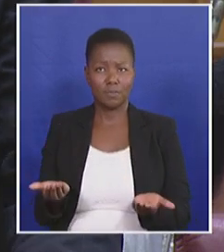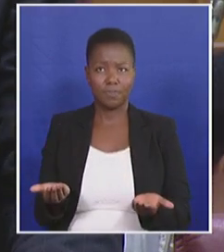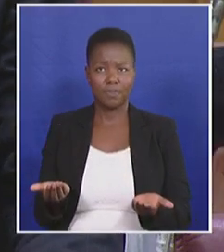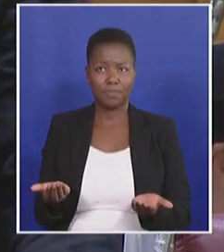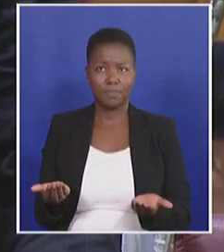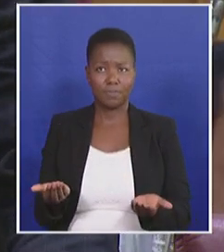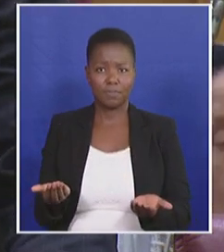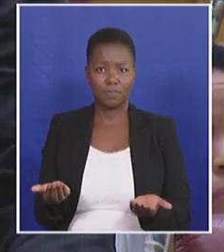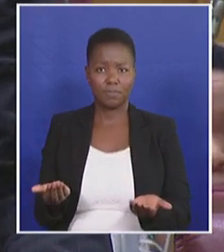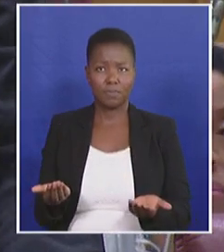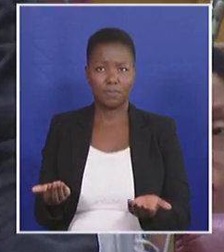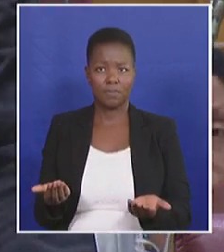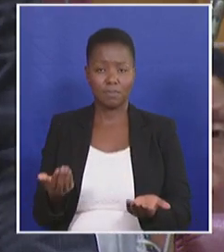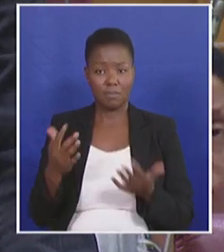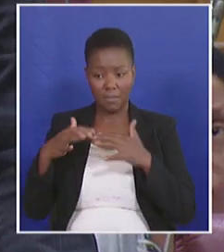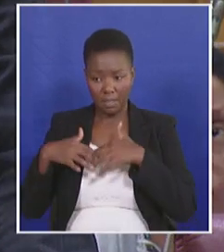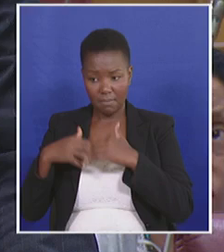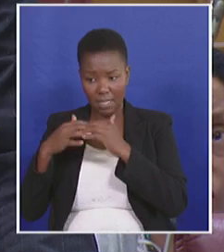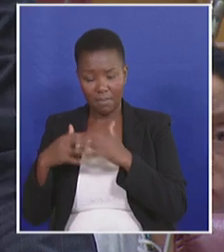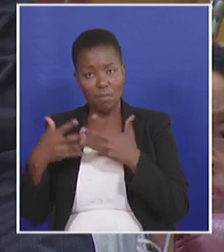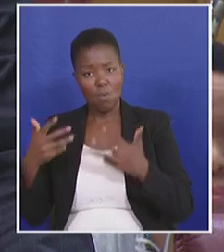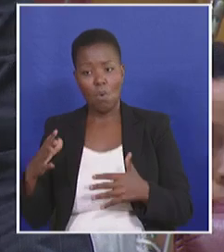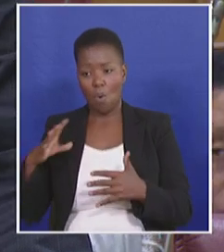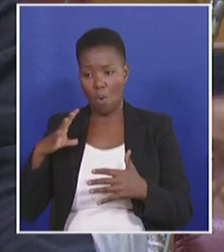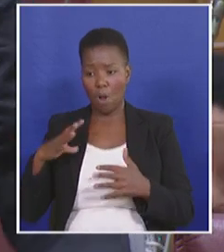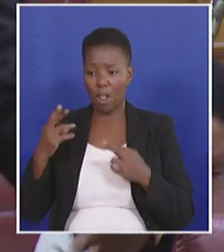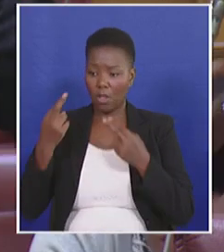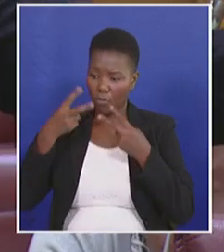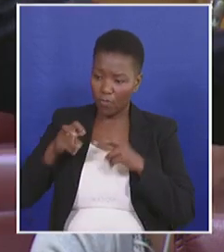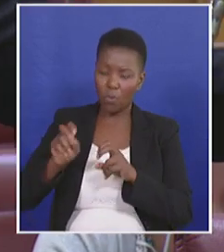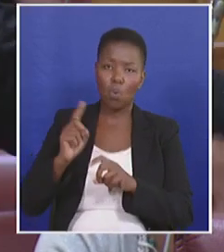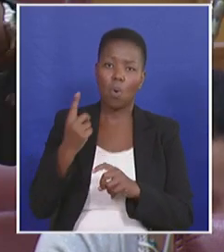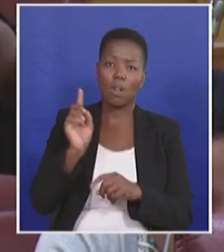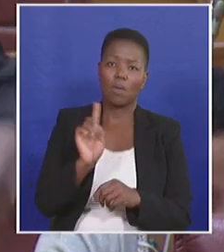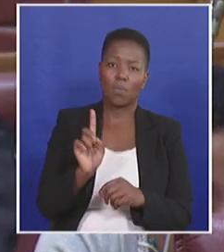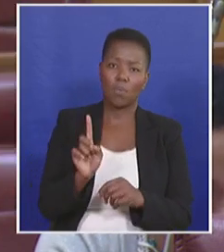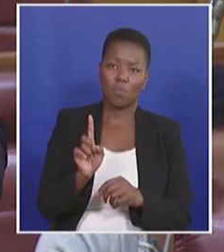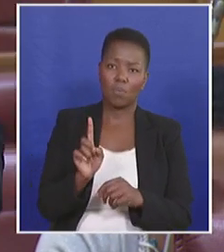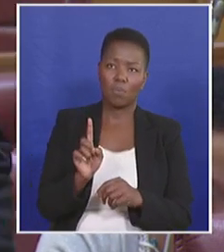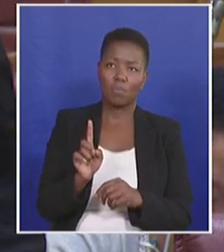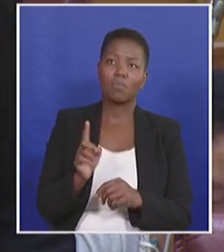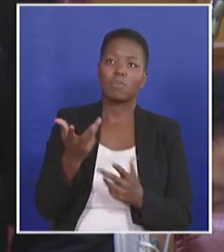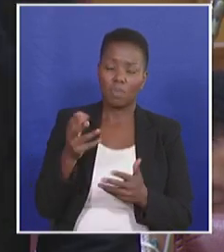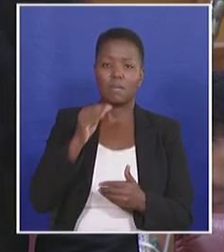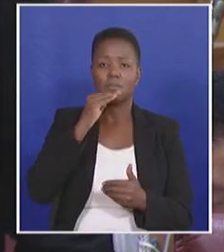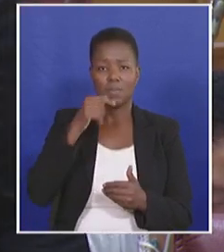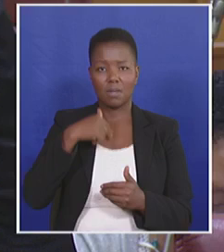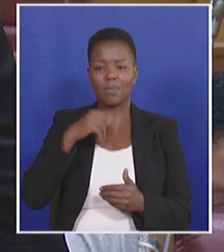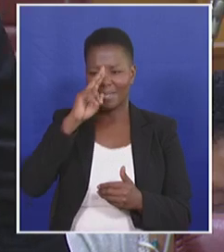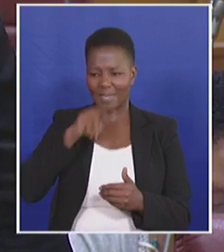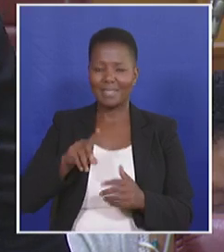are already within the establishment, not only just your new recruits and so on. So you'll also require a different kind